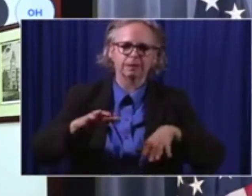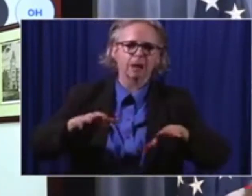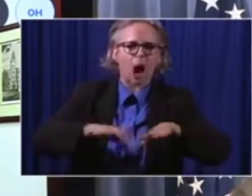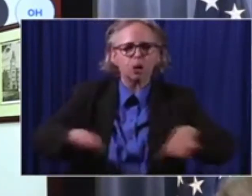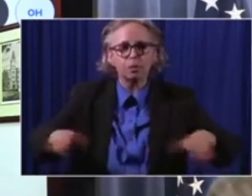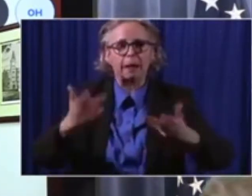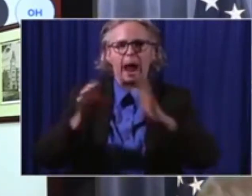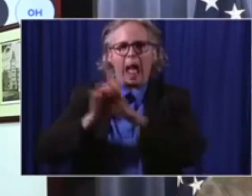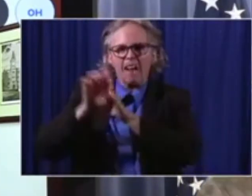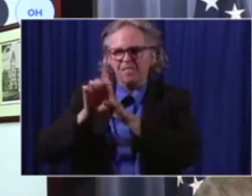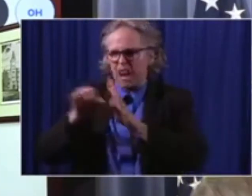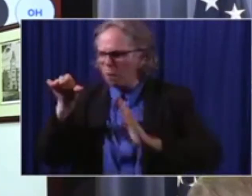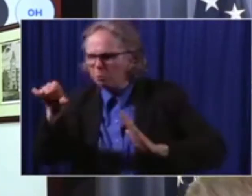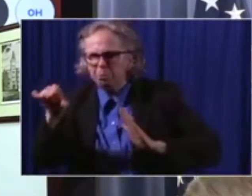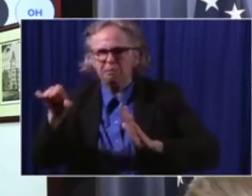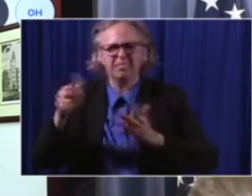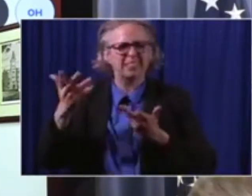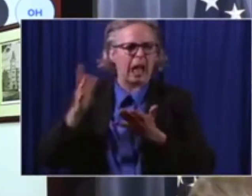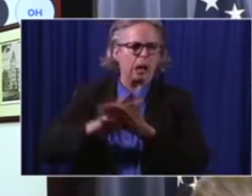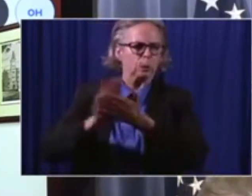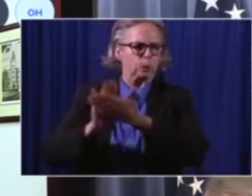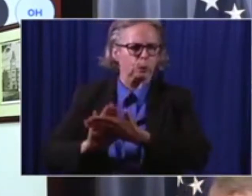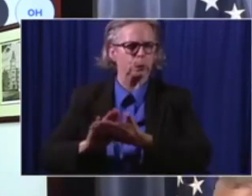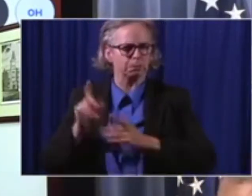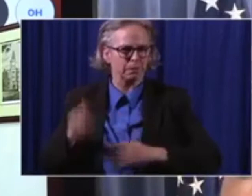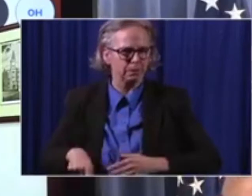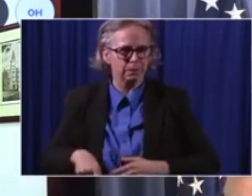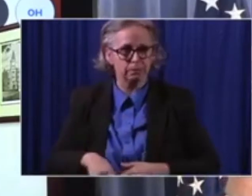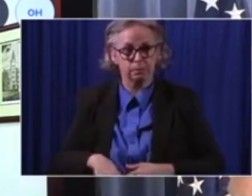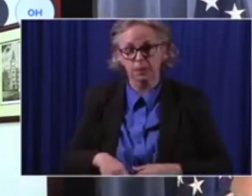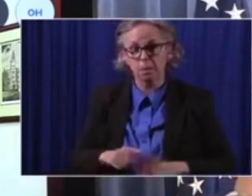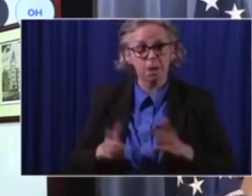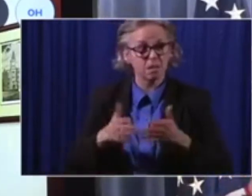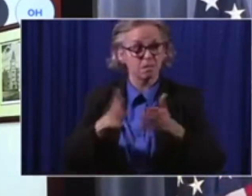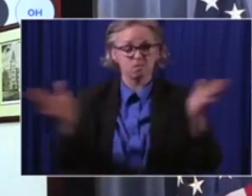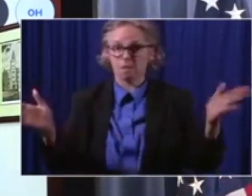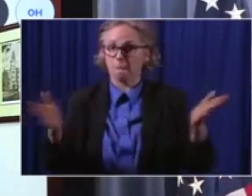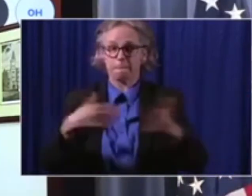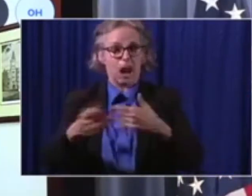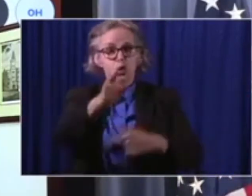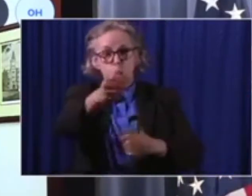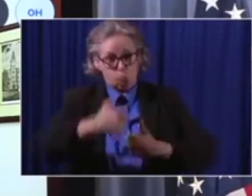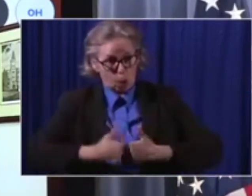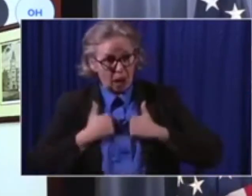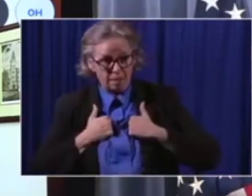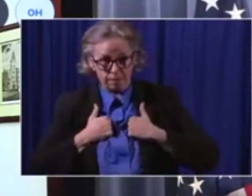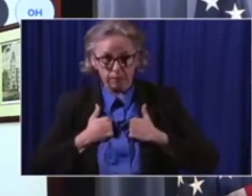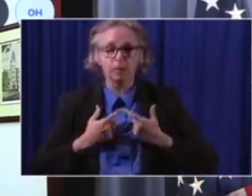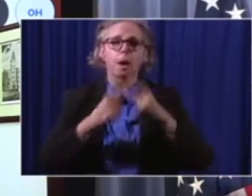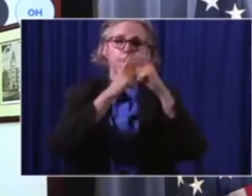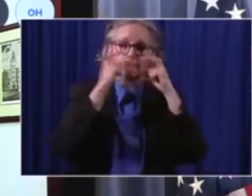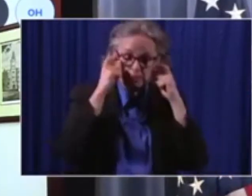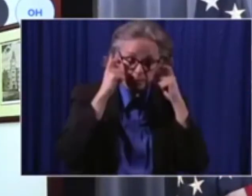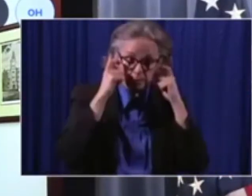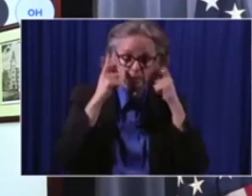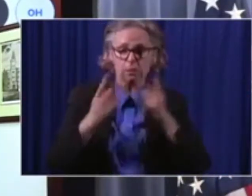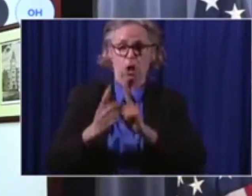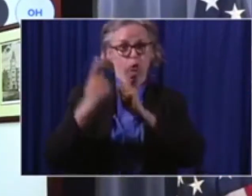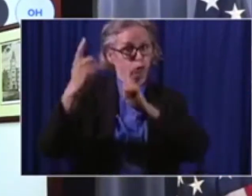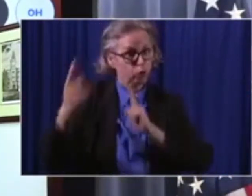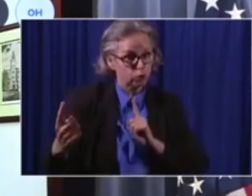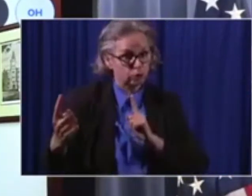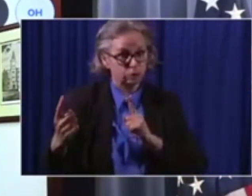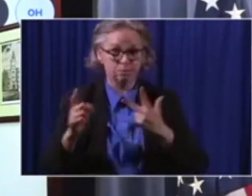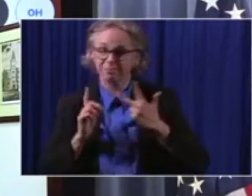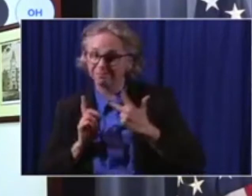no matter what county you live in, those 4 things, face masking, social distancing, washing your hands, and cleaning high-touch surfaces, are the things that all